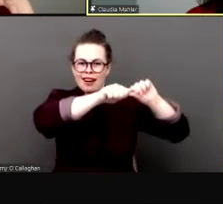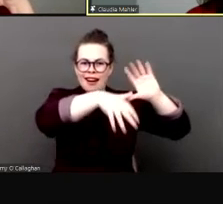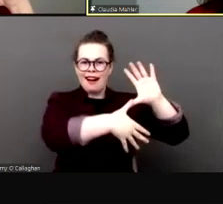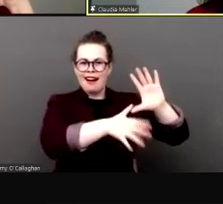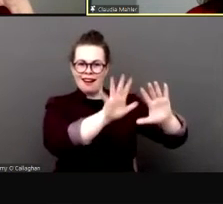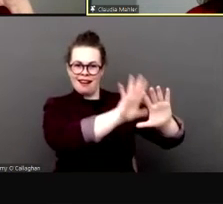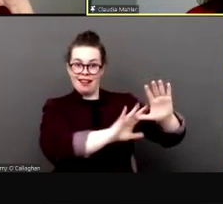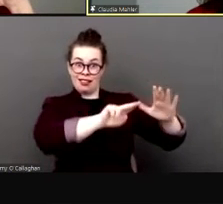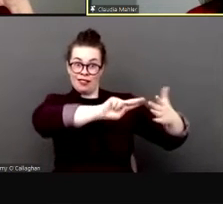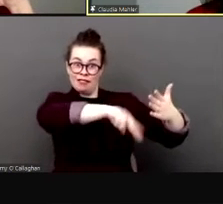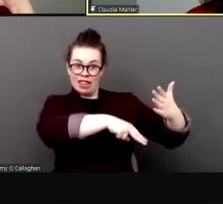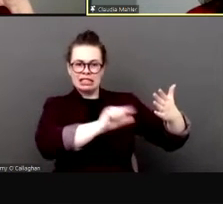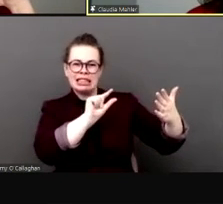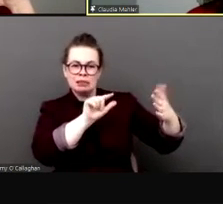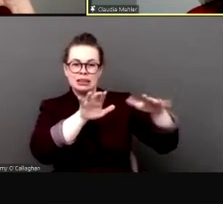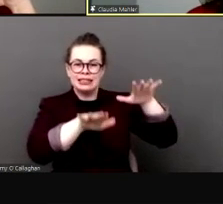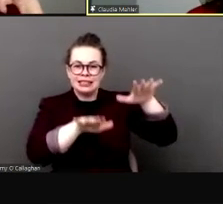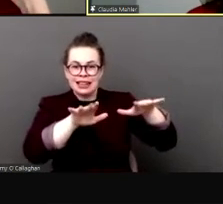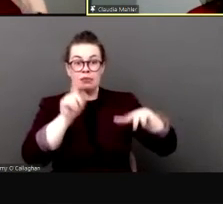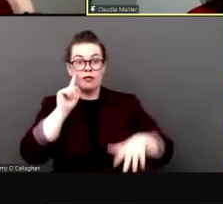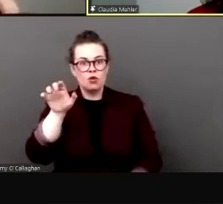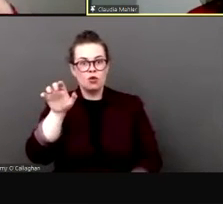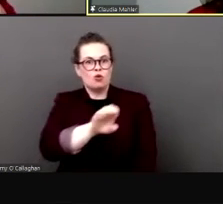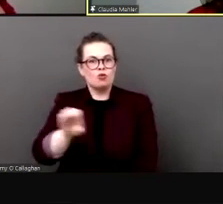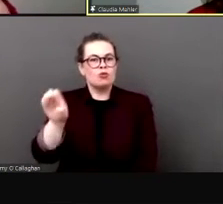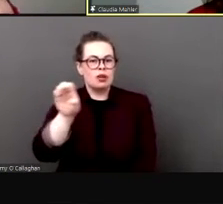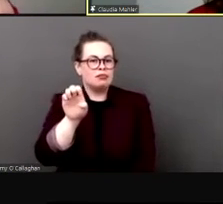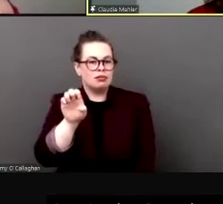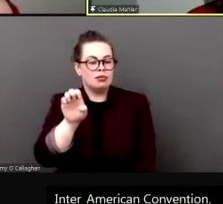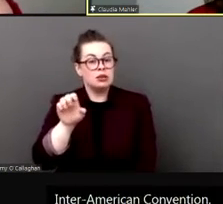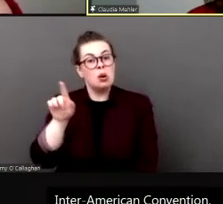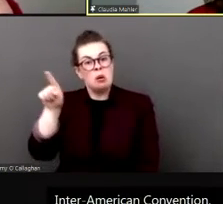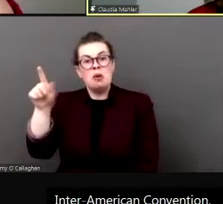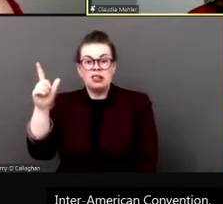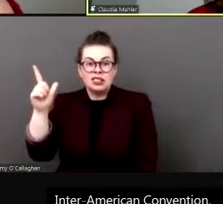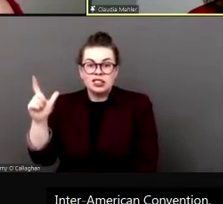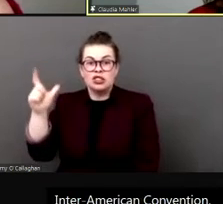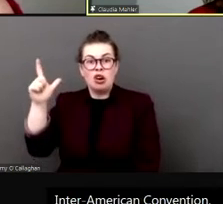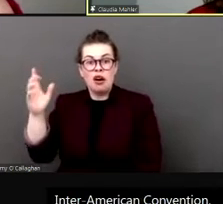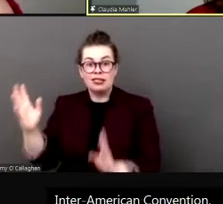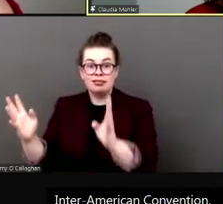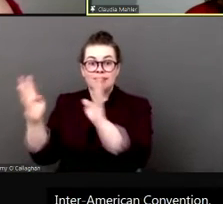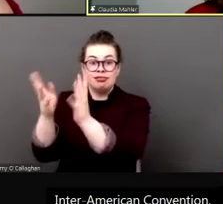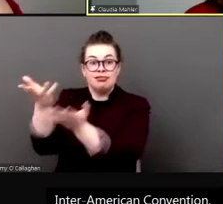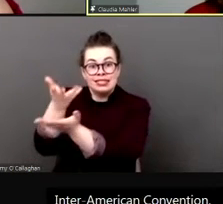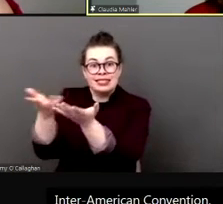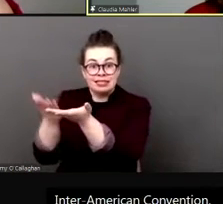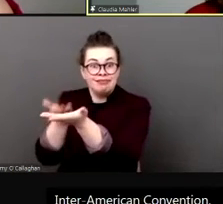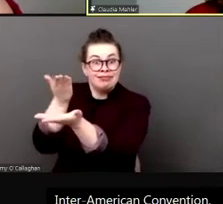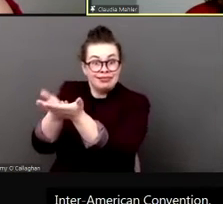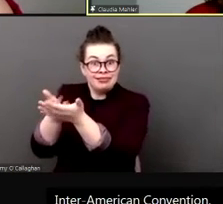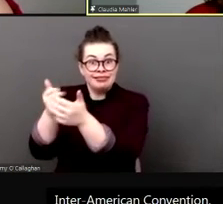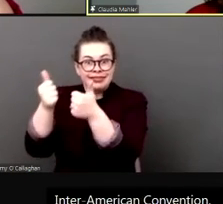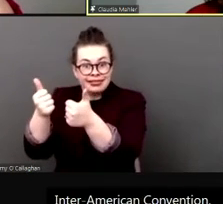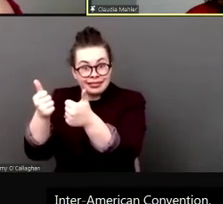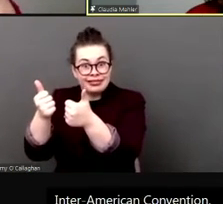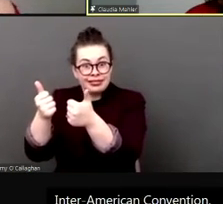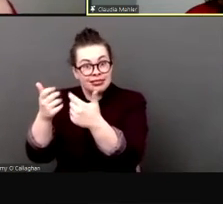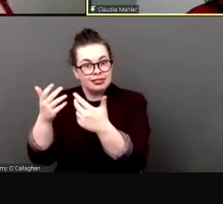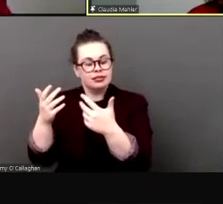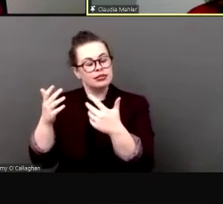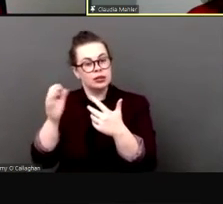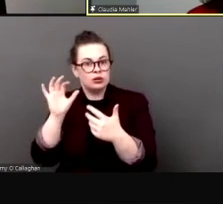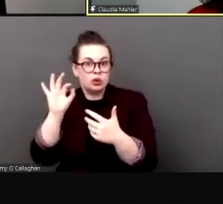my perspective, this is a great starting point in regard of trying to figure